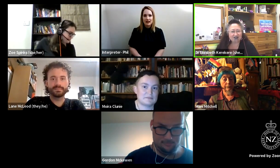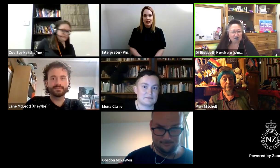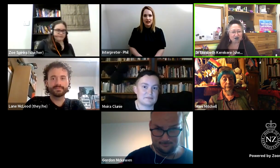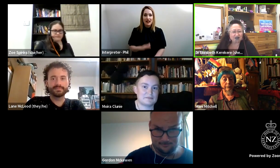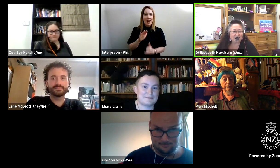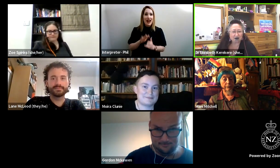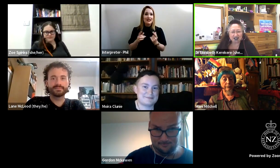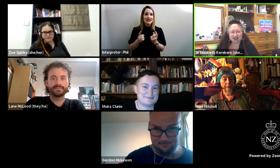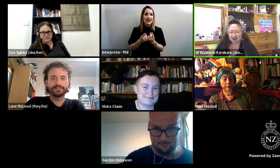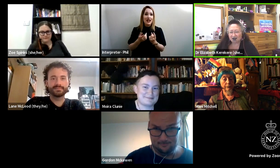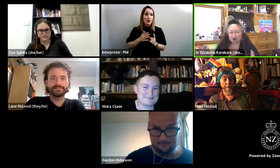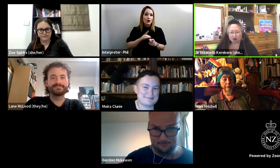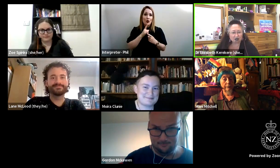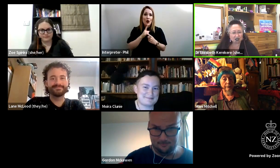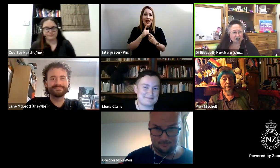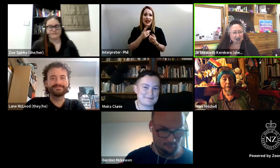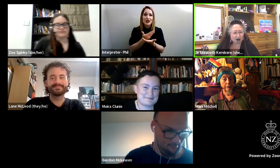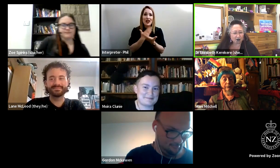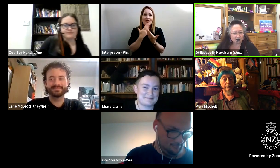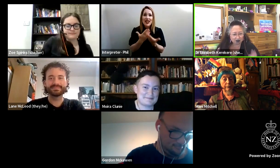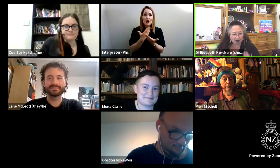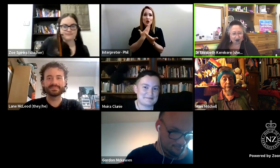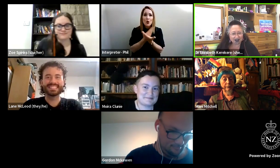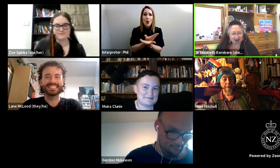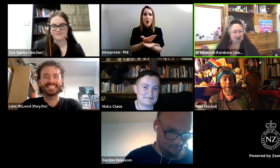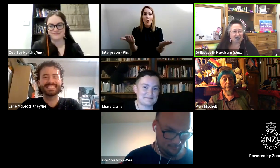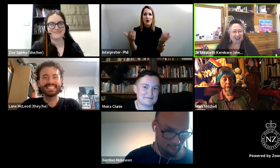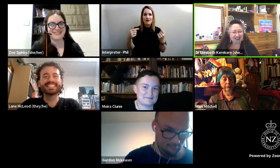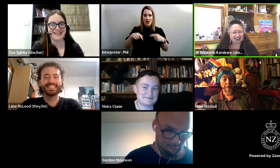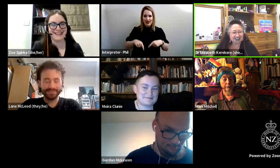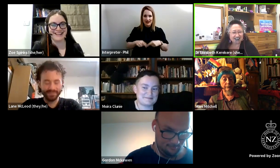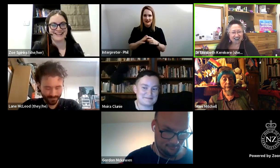thank everybody for coming. We promise it's an hour. We're going to